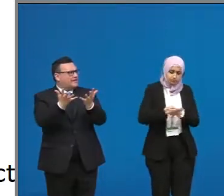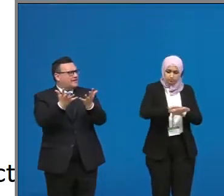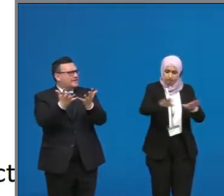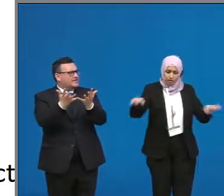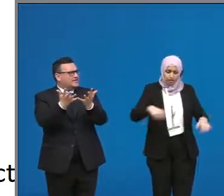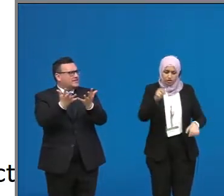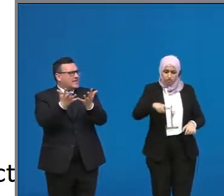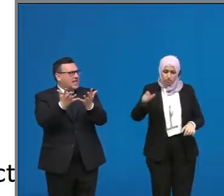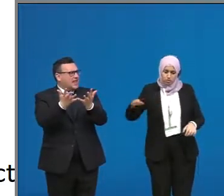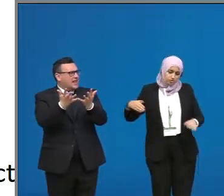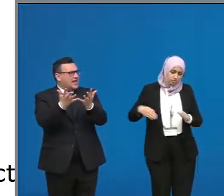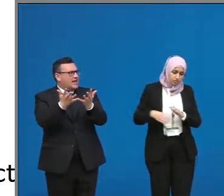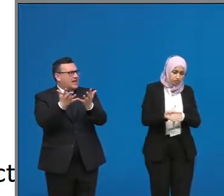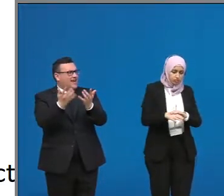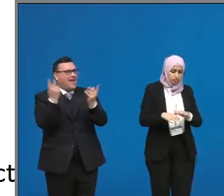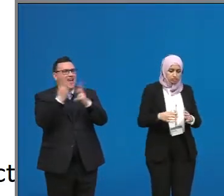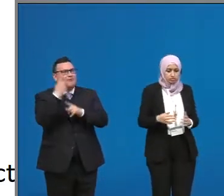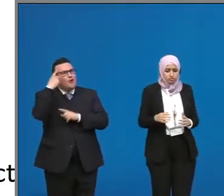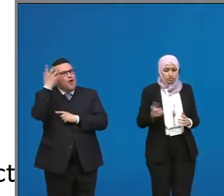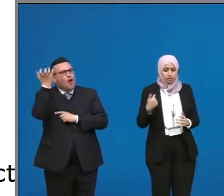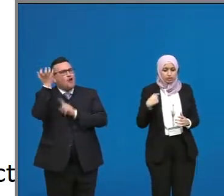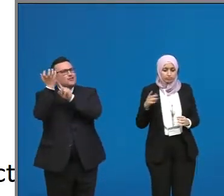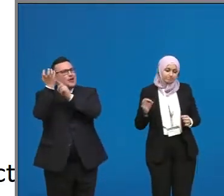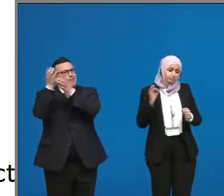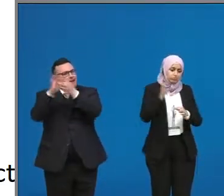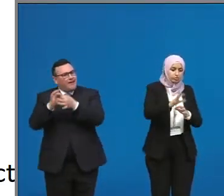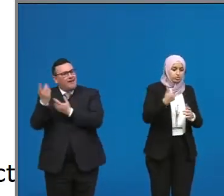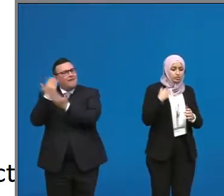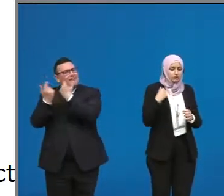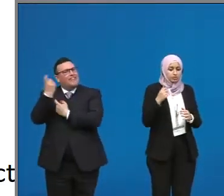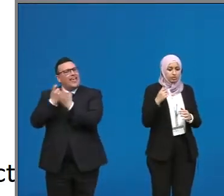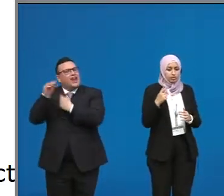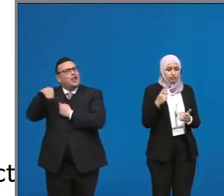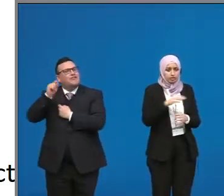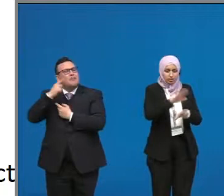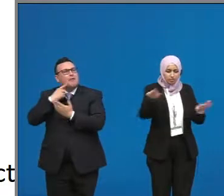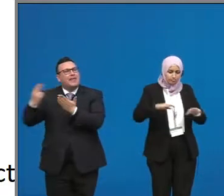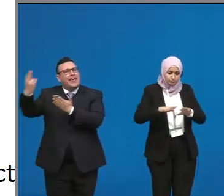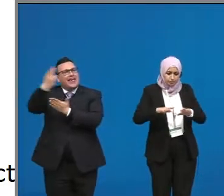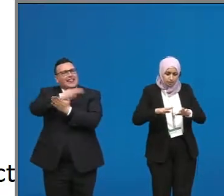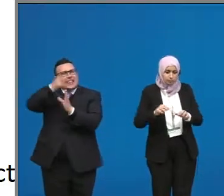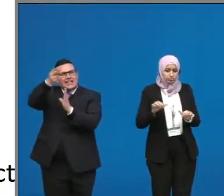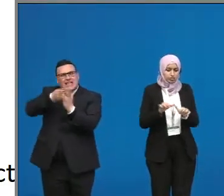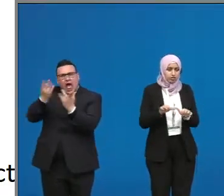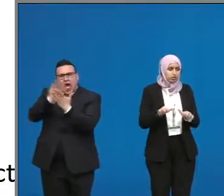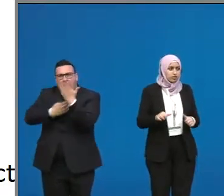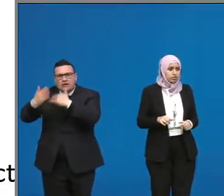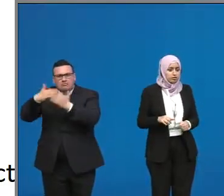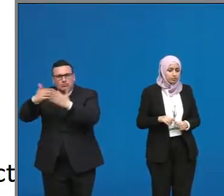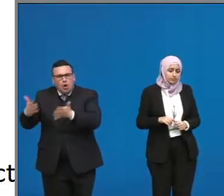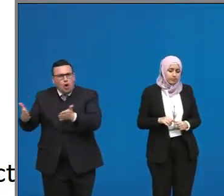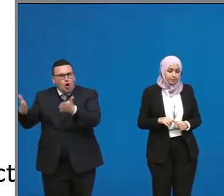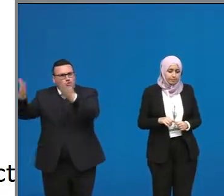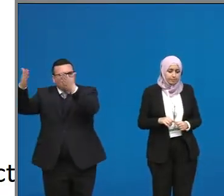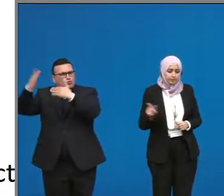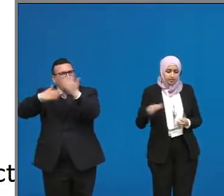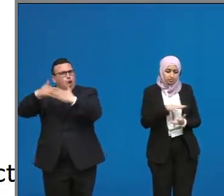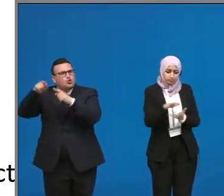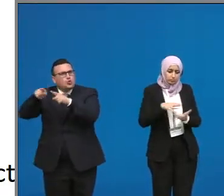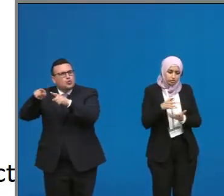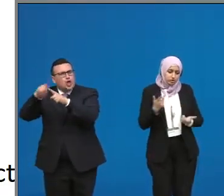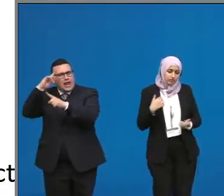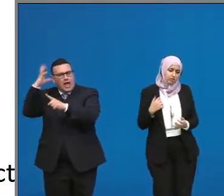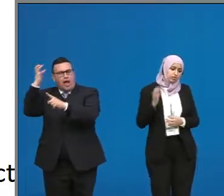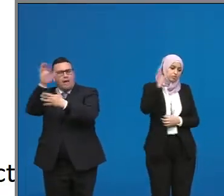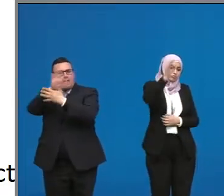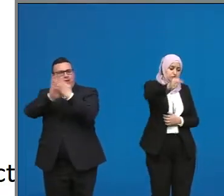interaction and addresses accessibility problem in human interaction with software